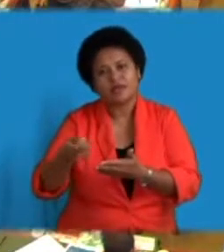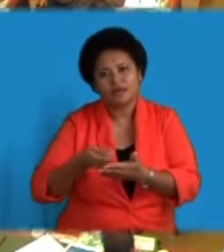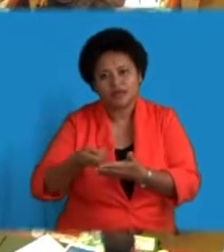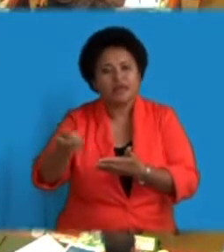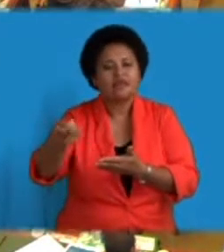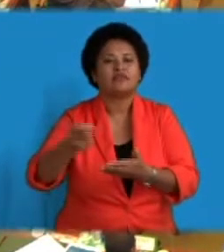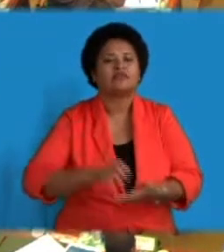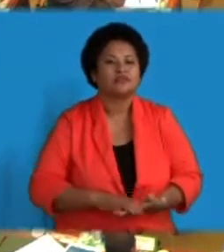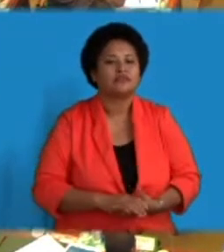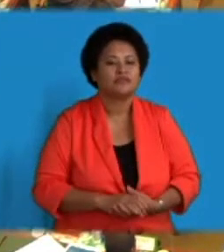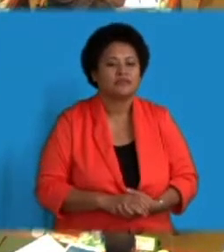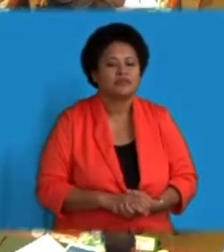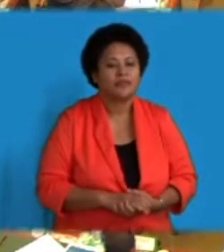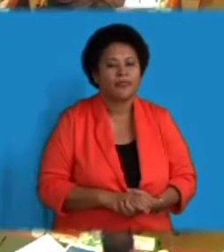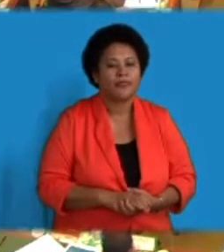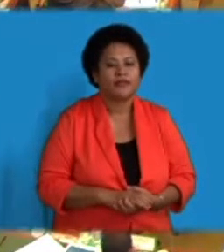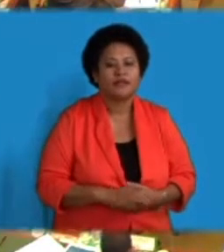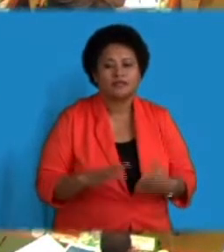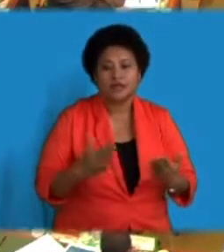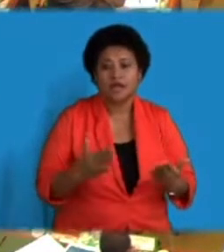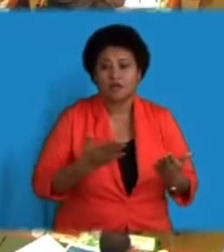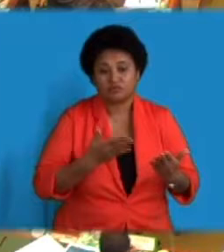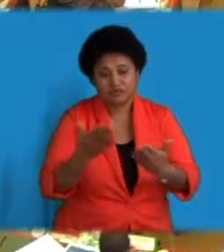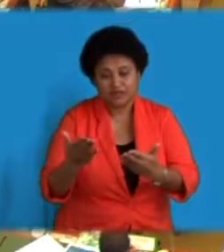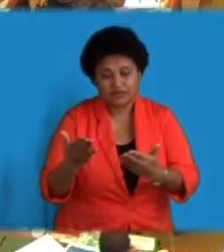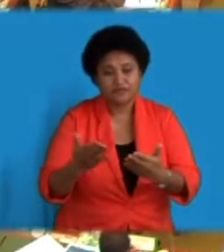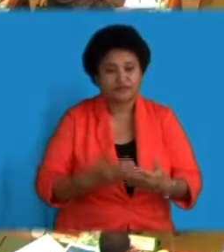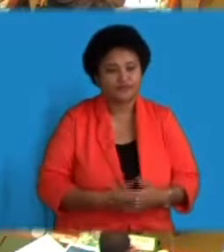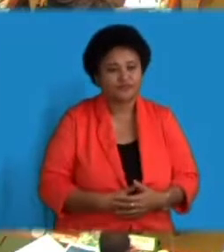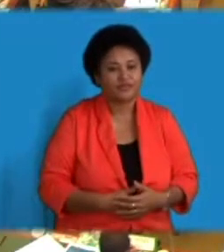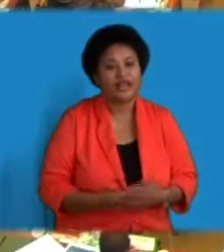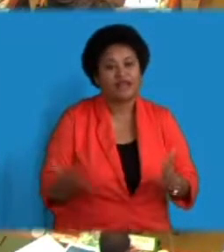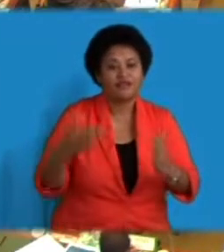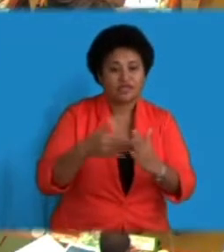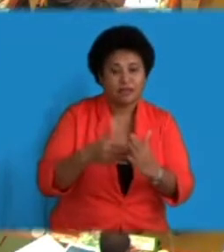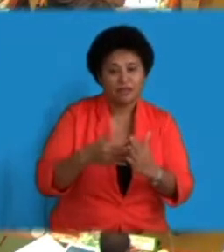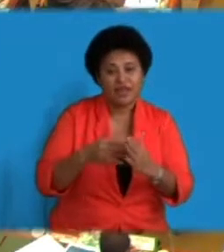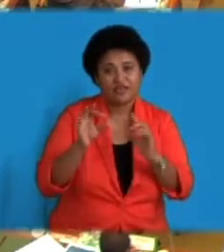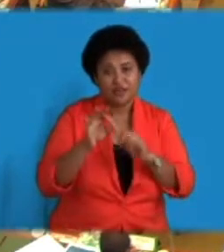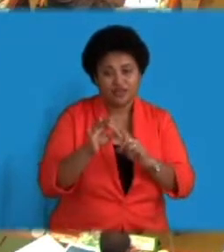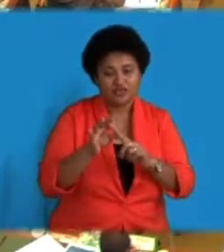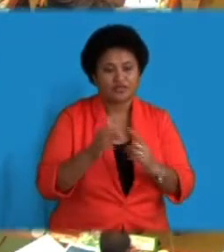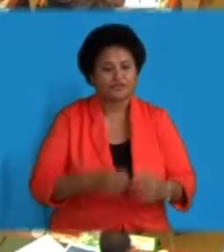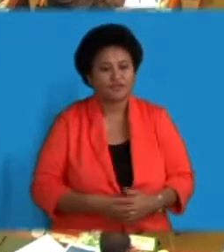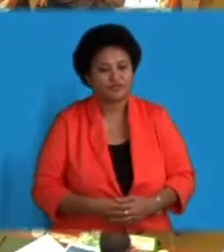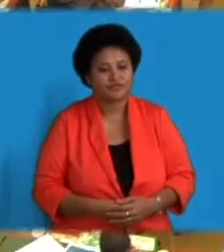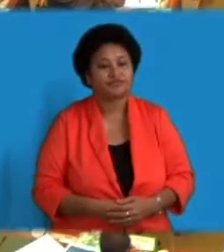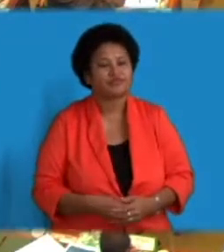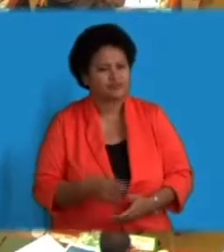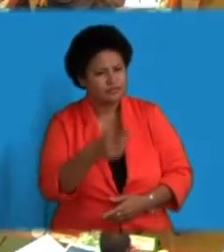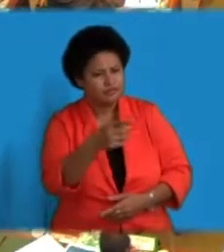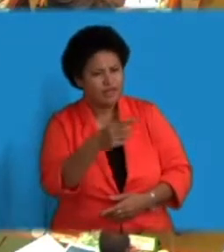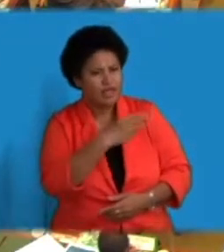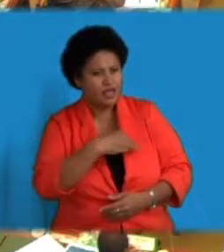I'll now give the floor to the Honorable Parmochan. Thank you. Supplementary question. Madam Speaker, the Minister referred